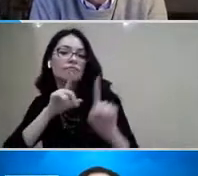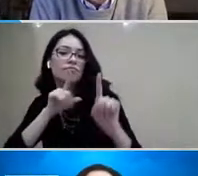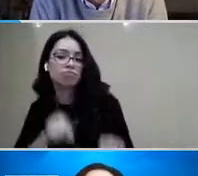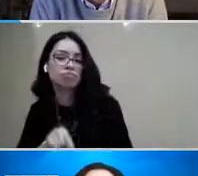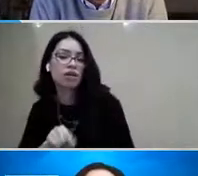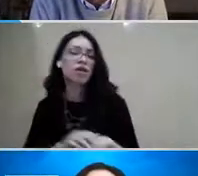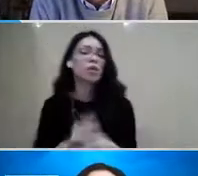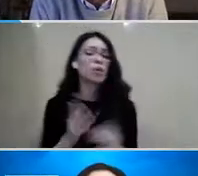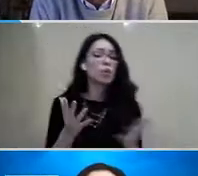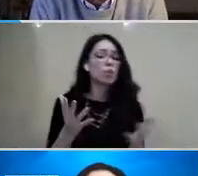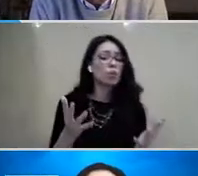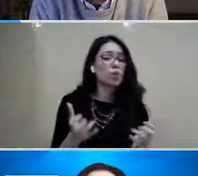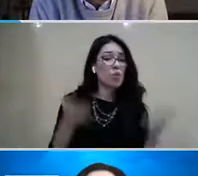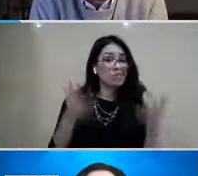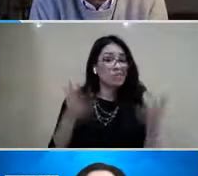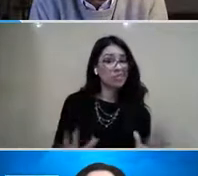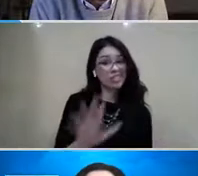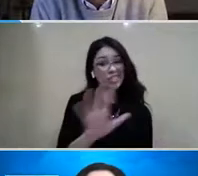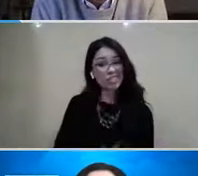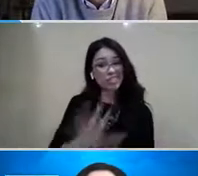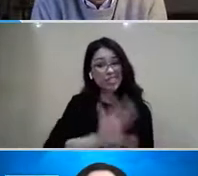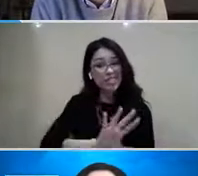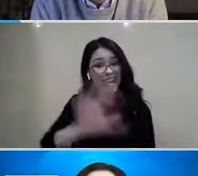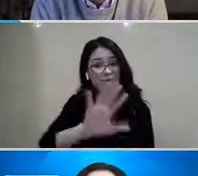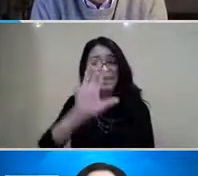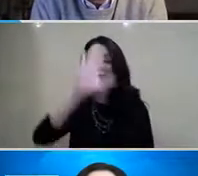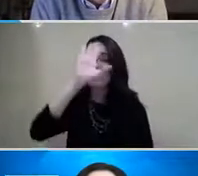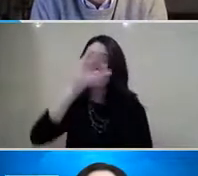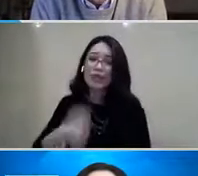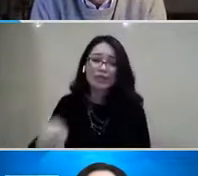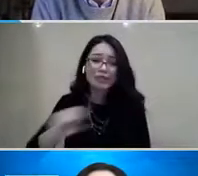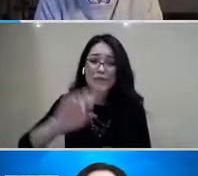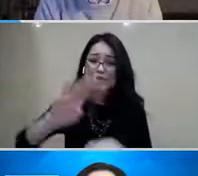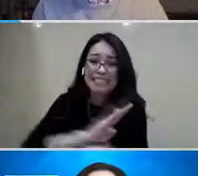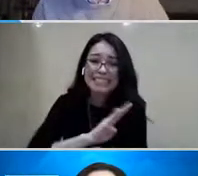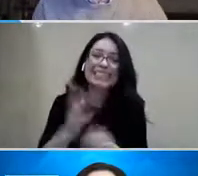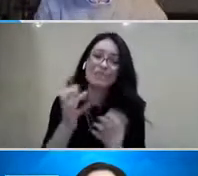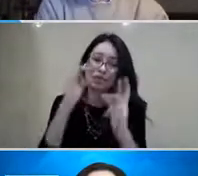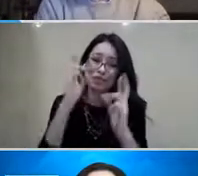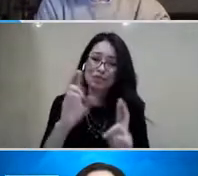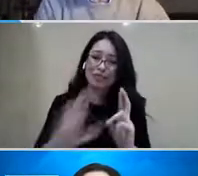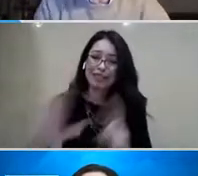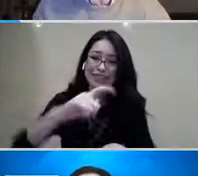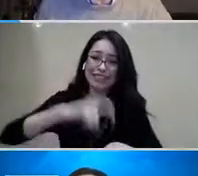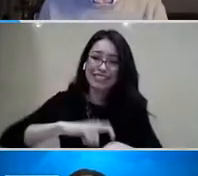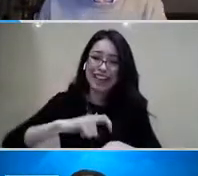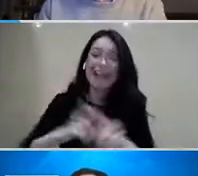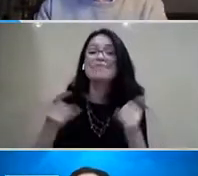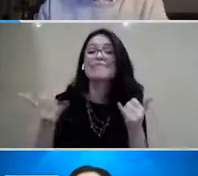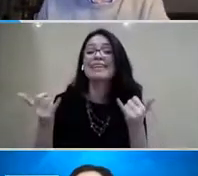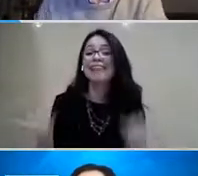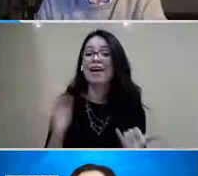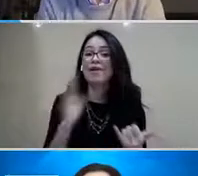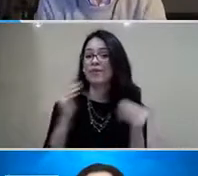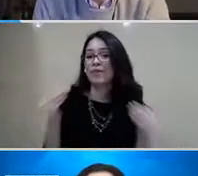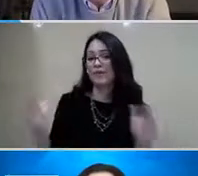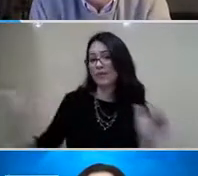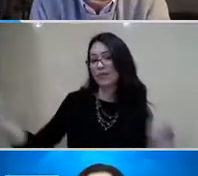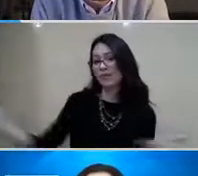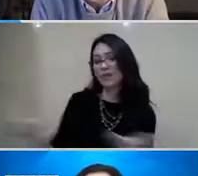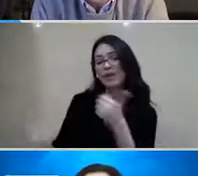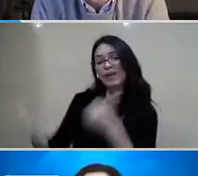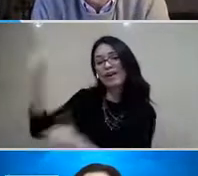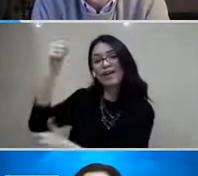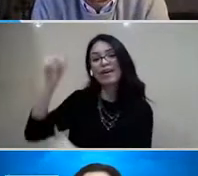is busy and we want to be respectful of your time. So I will now introduce our superintendent, Austin Buhner. I want to thank Austin